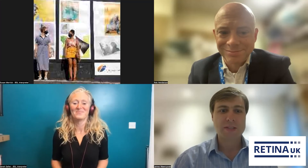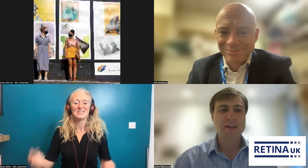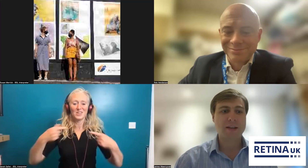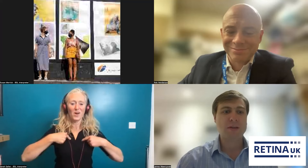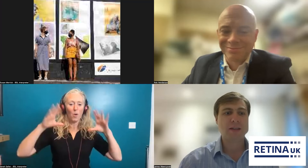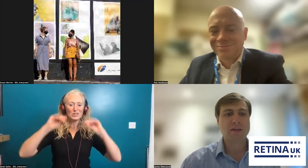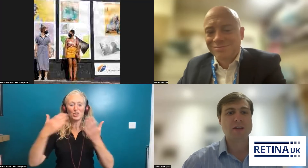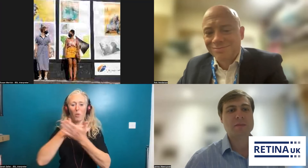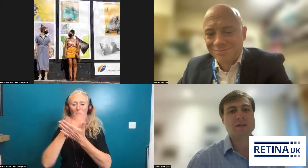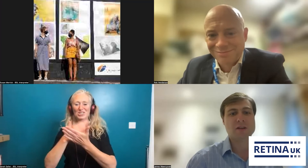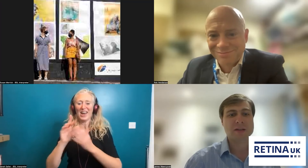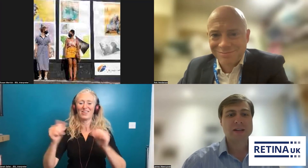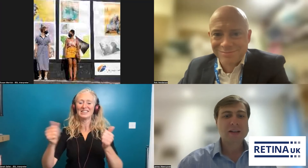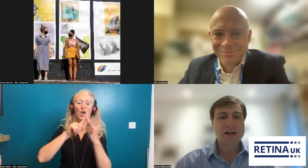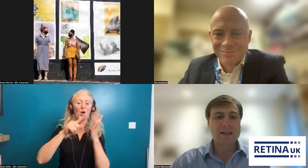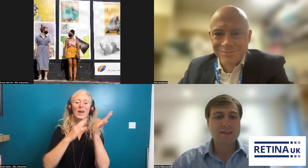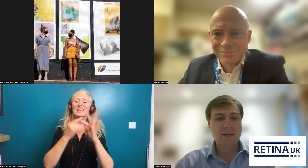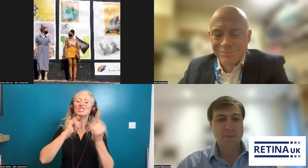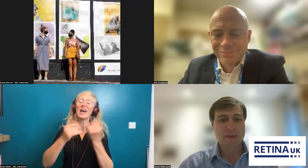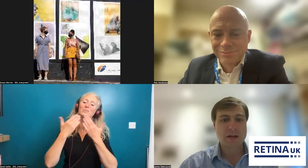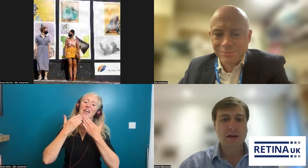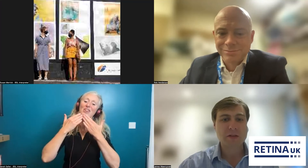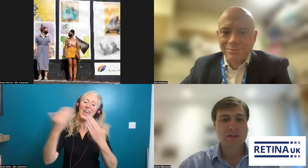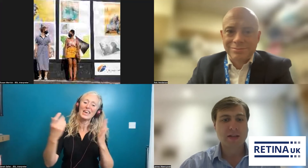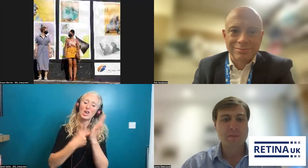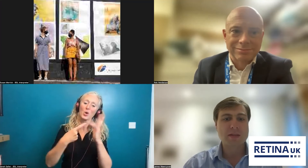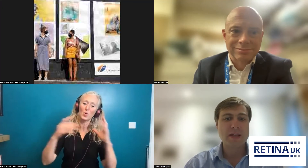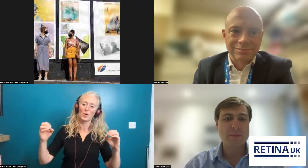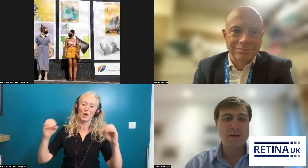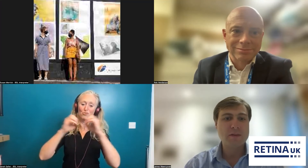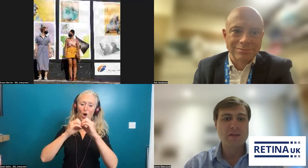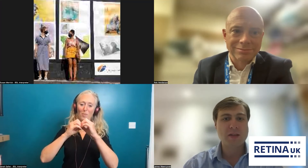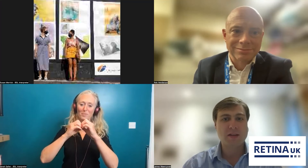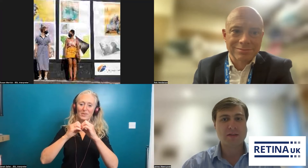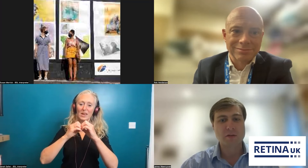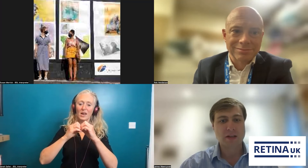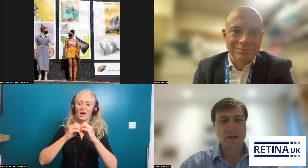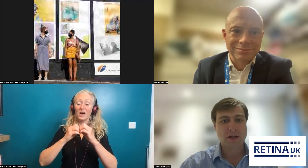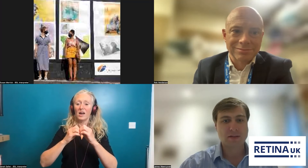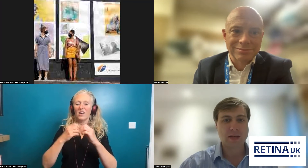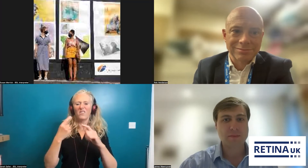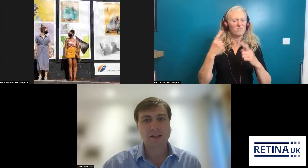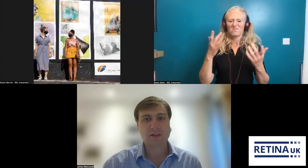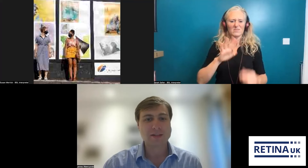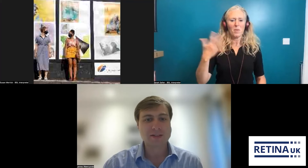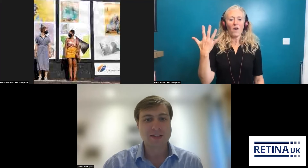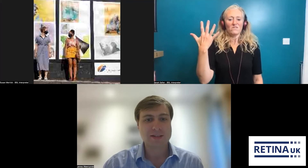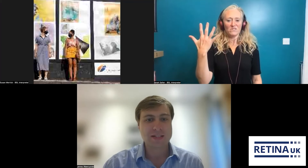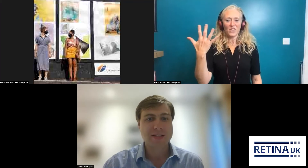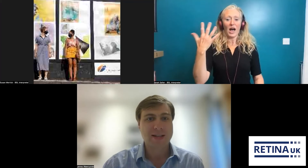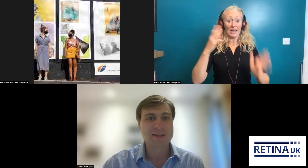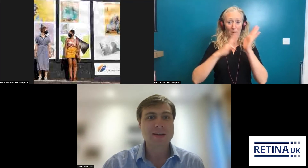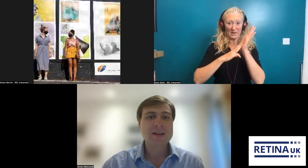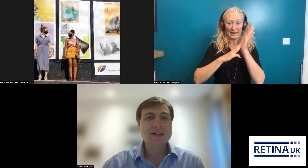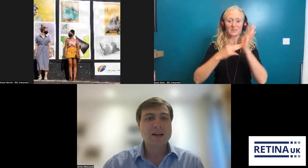Yeah, absolutely. No, thank you very much, Rob. And so I'll just spend about 5 minutes talking about natural history studies at